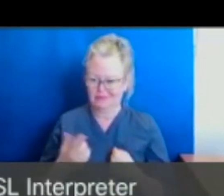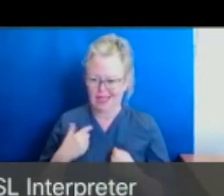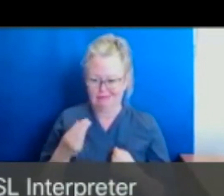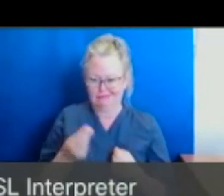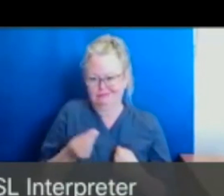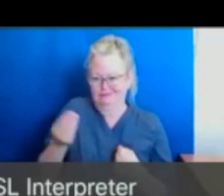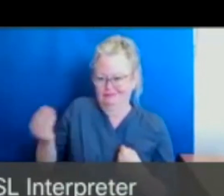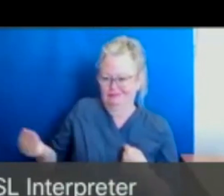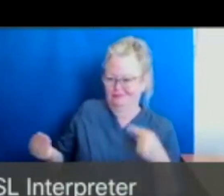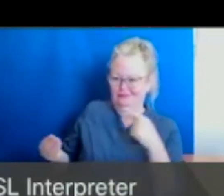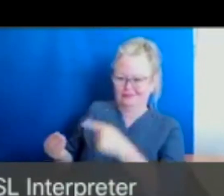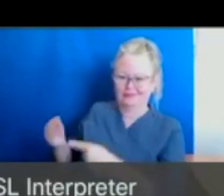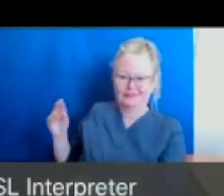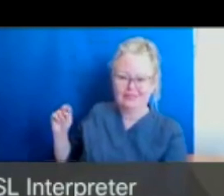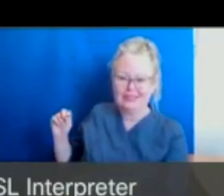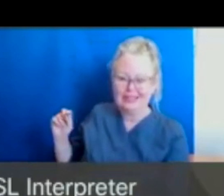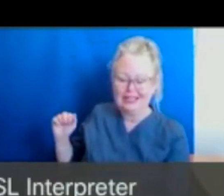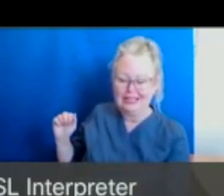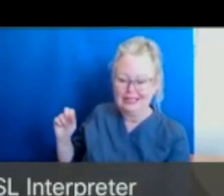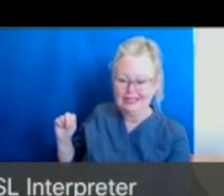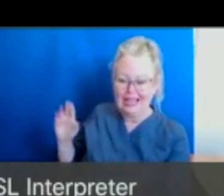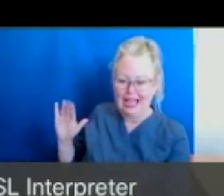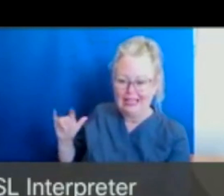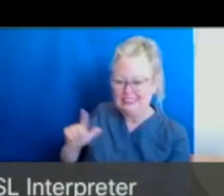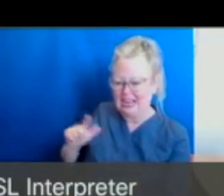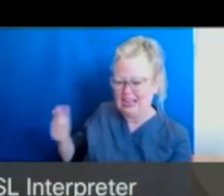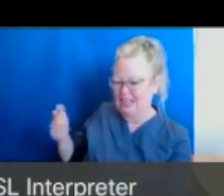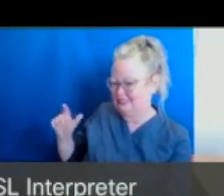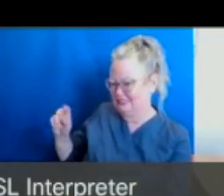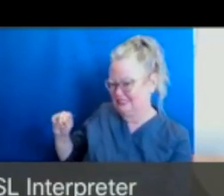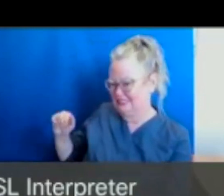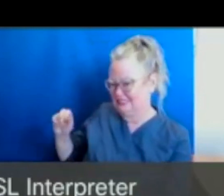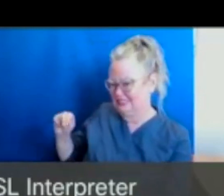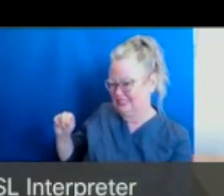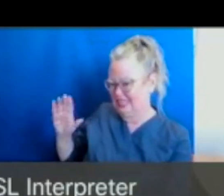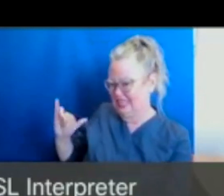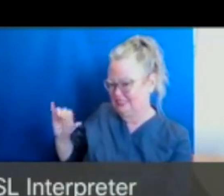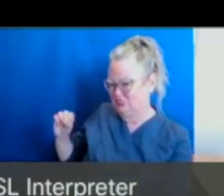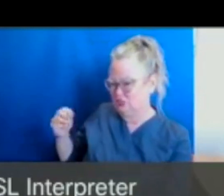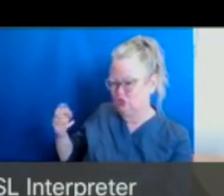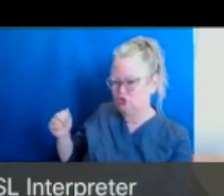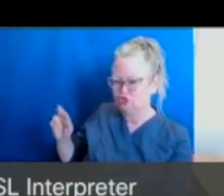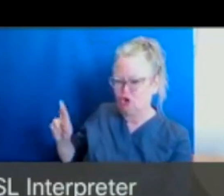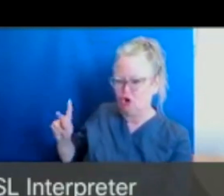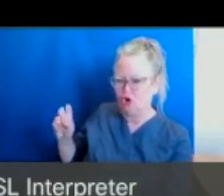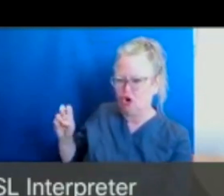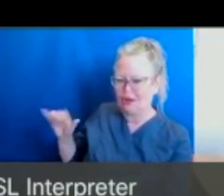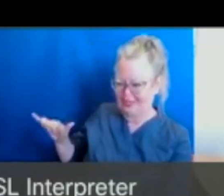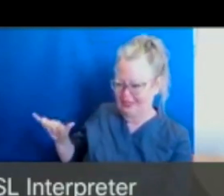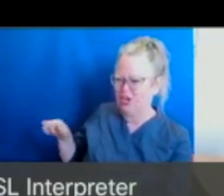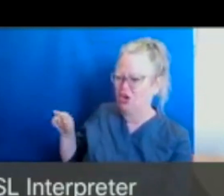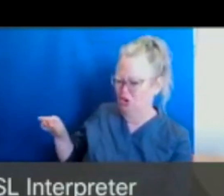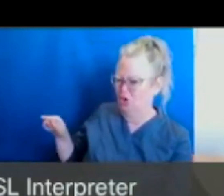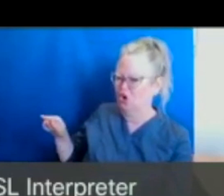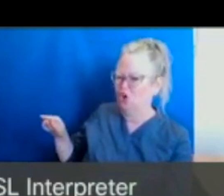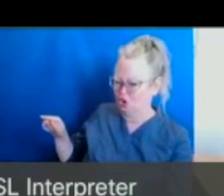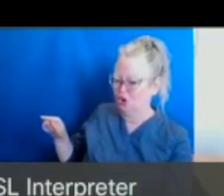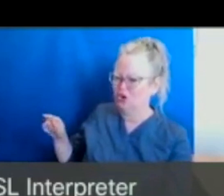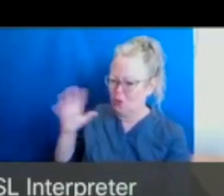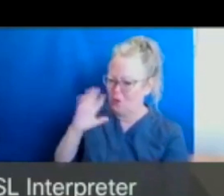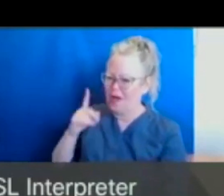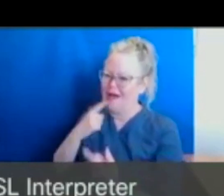Nancy Sharkey from NCES is going to address that very topic in her